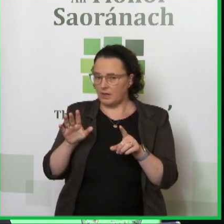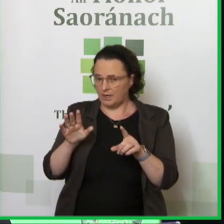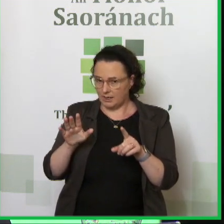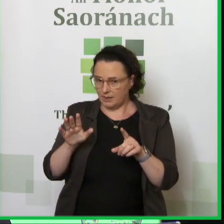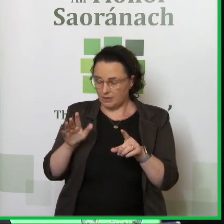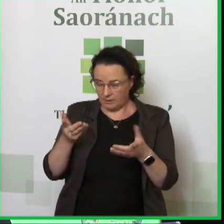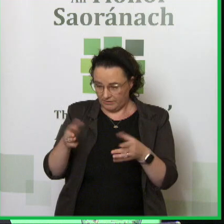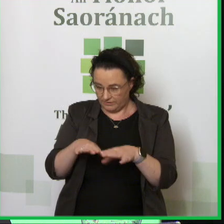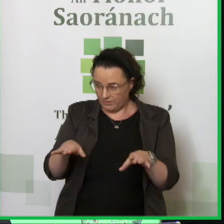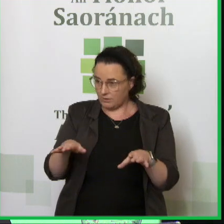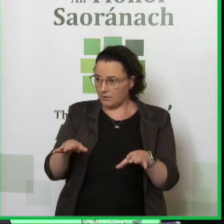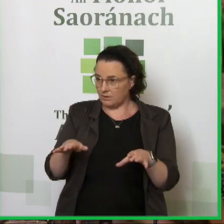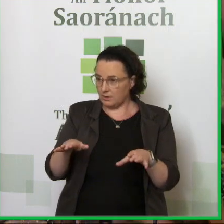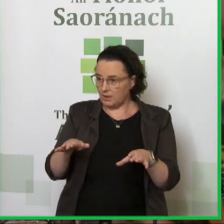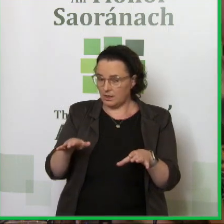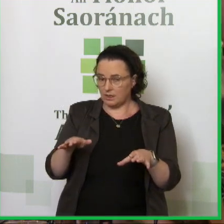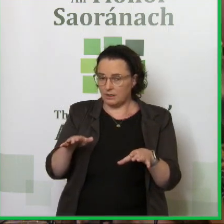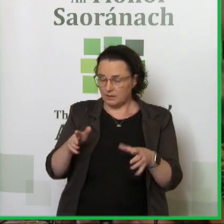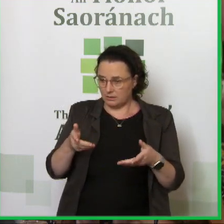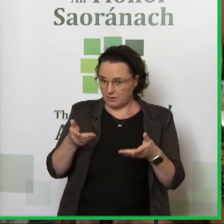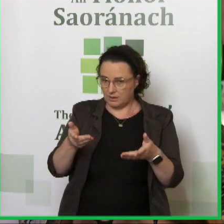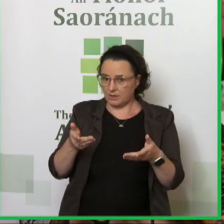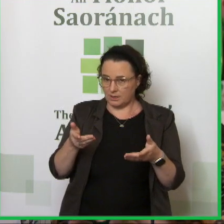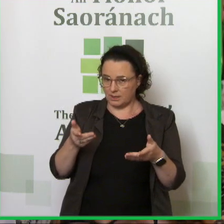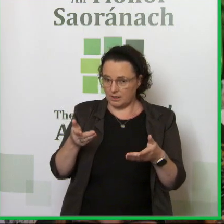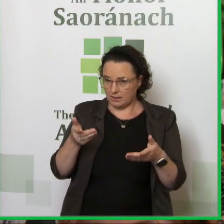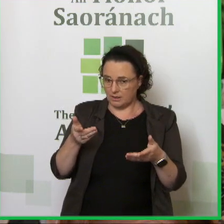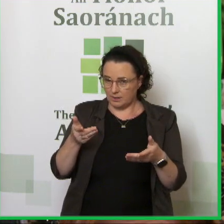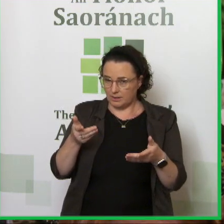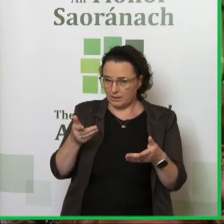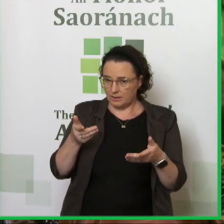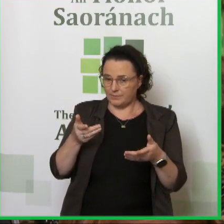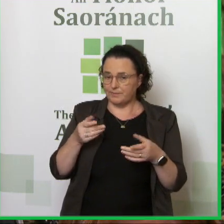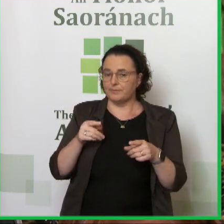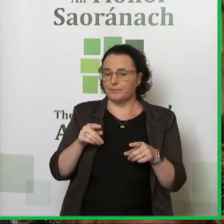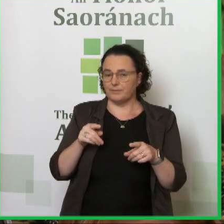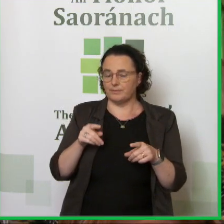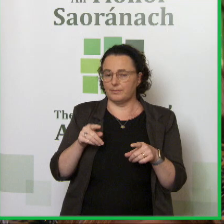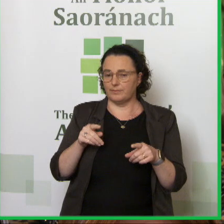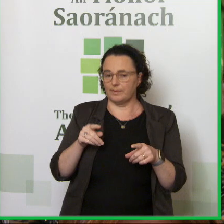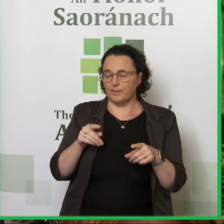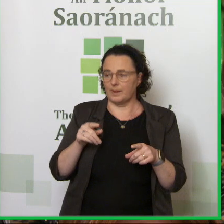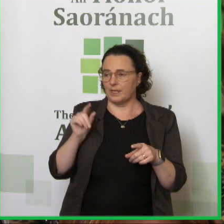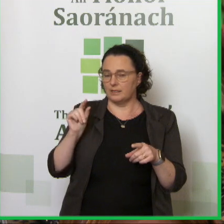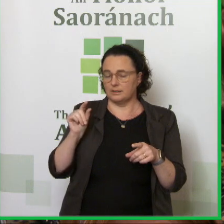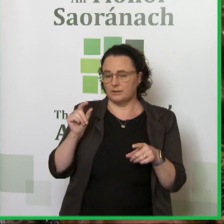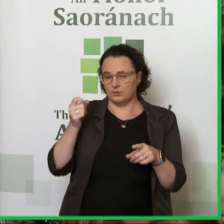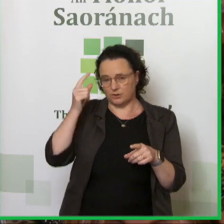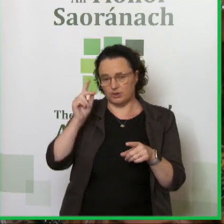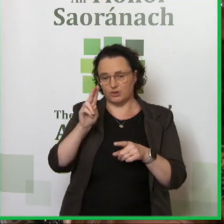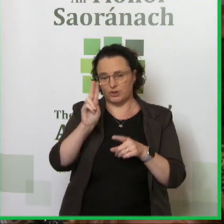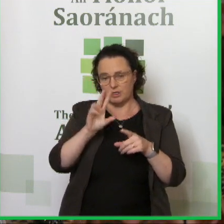You now have the floor. It's fine. I'm sorry about this. No, and then, you so it's just my a little bit suggestion if we should